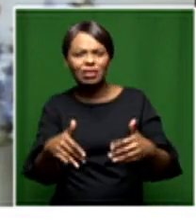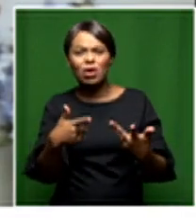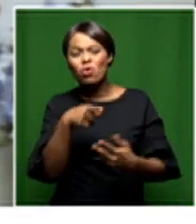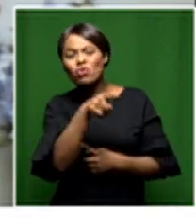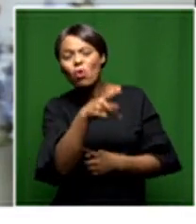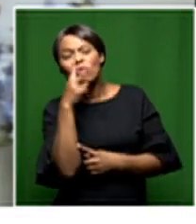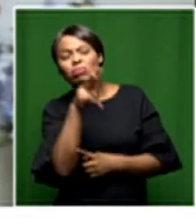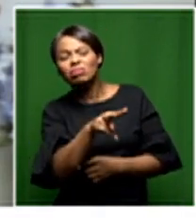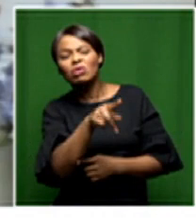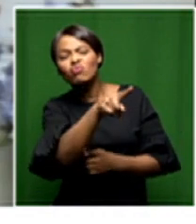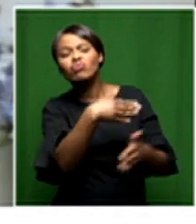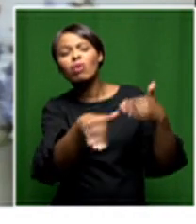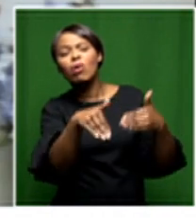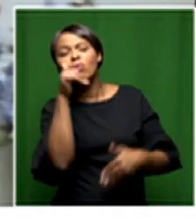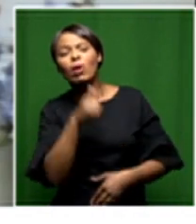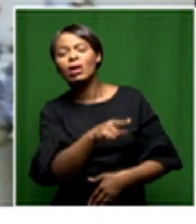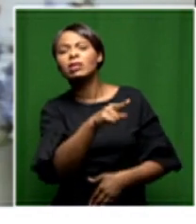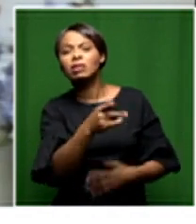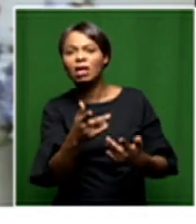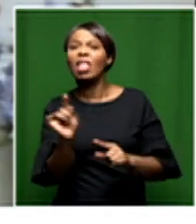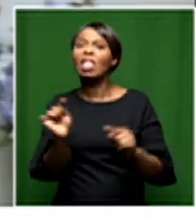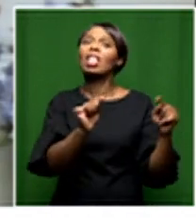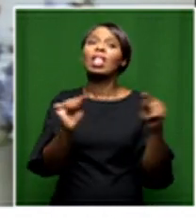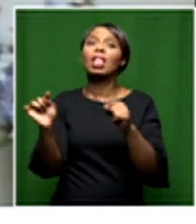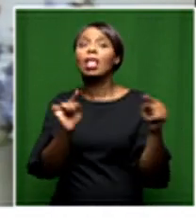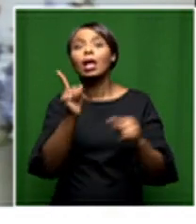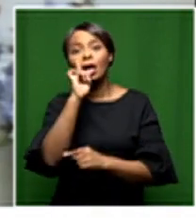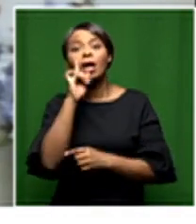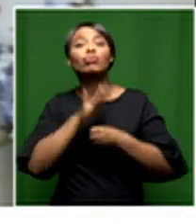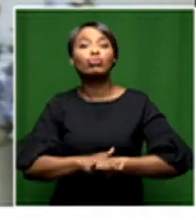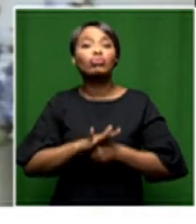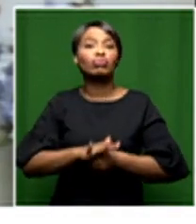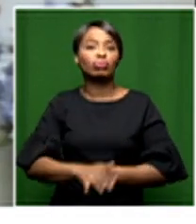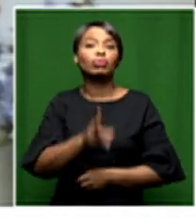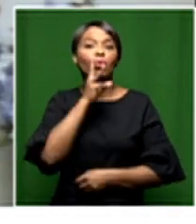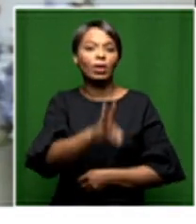stepping aside. But if come in end of next month, and that's if that